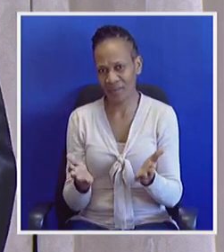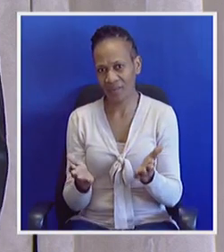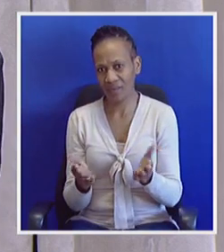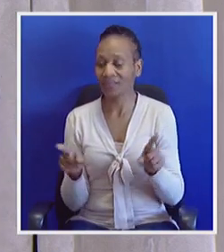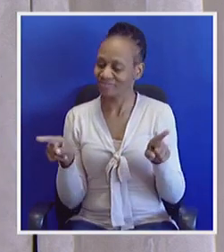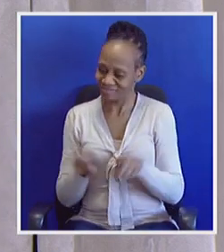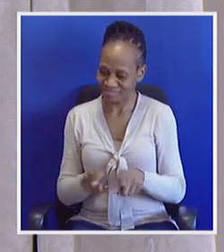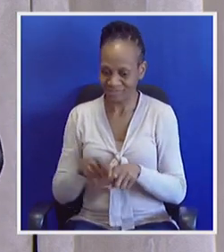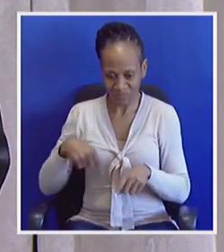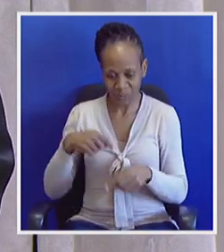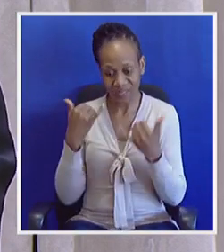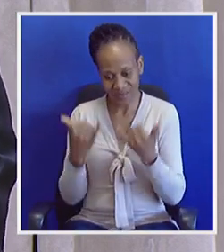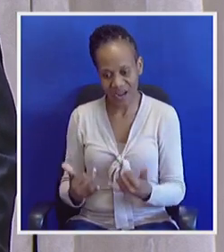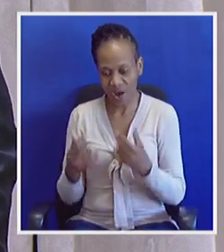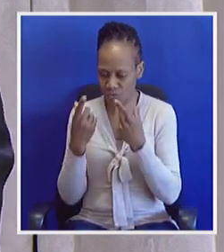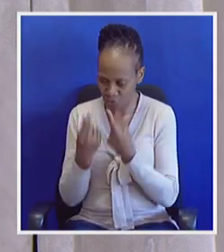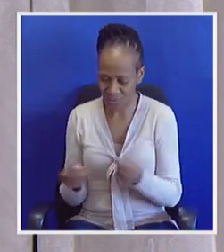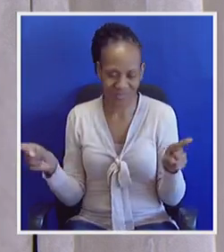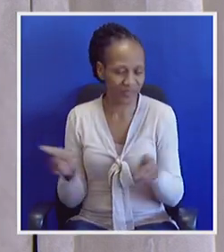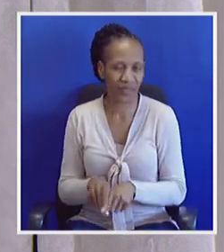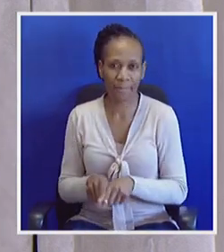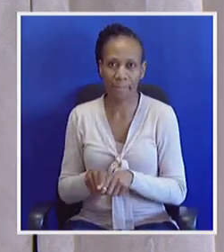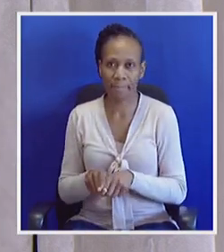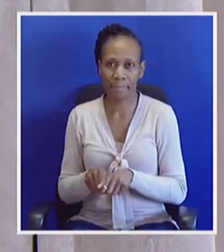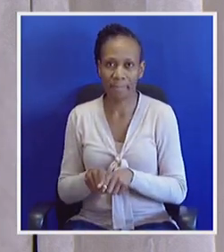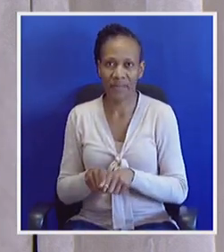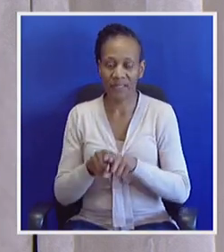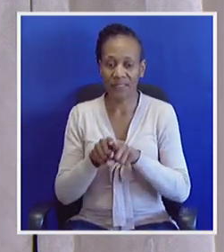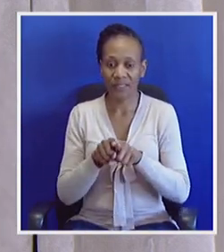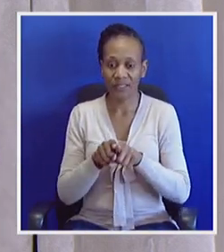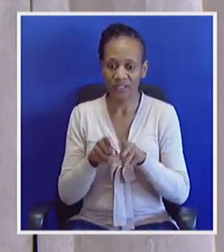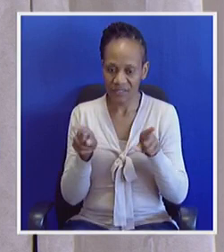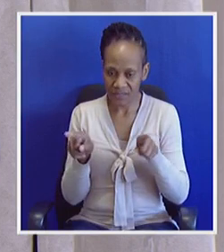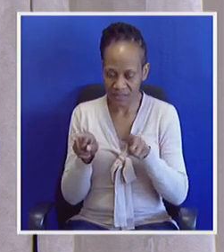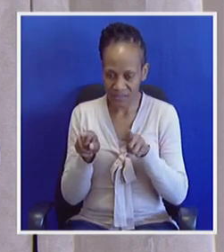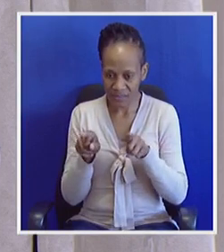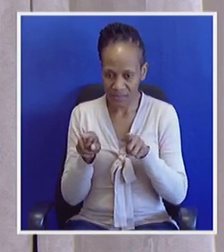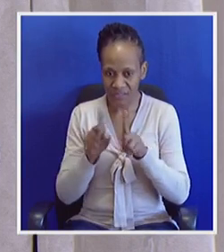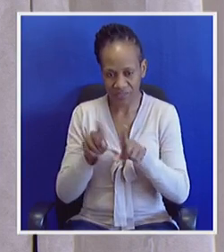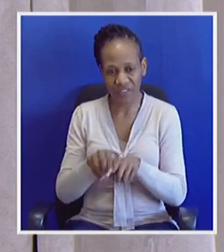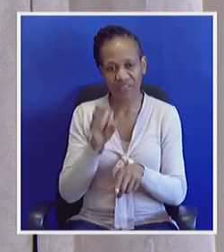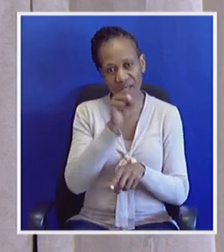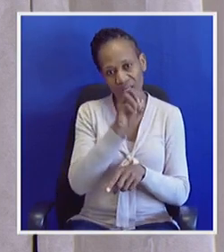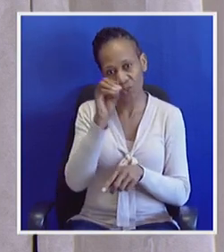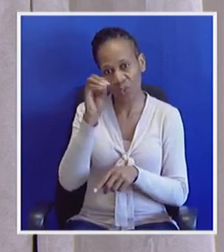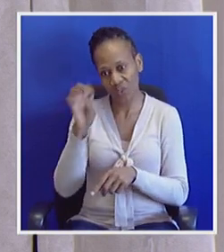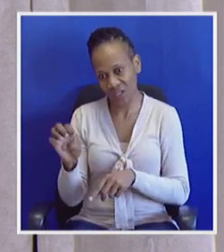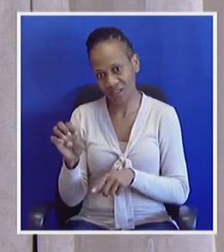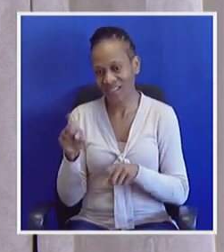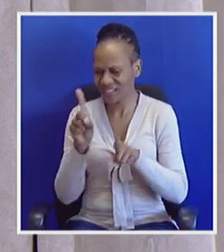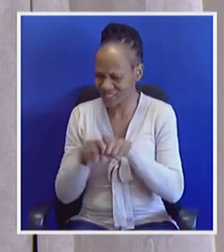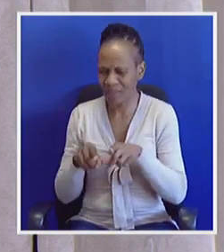we are doing right across the various state-owned enterprises. Having set out the